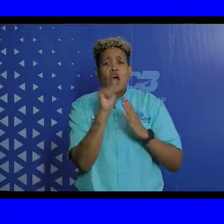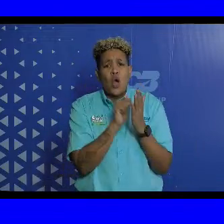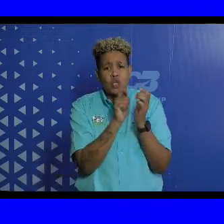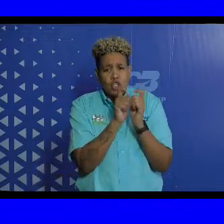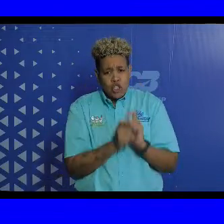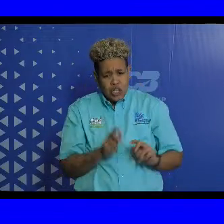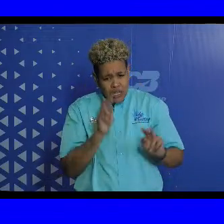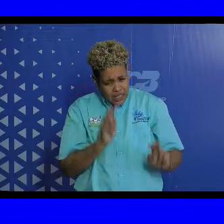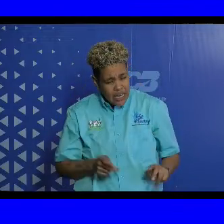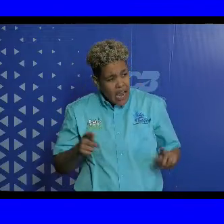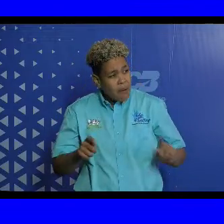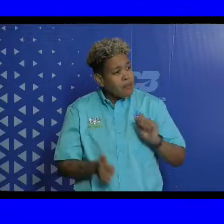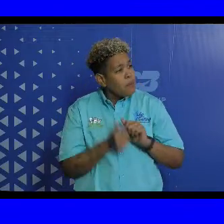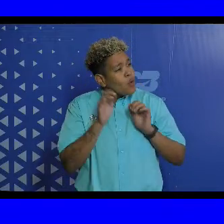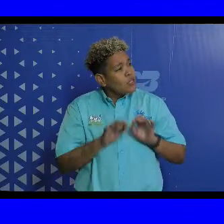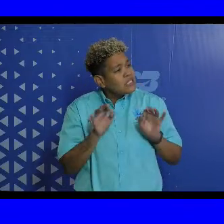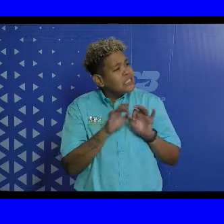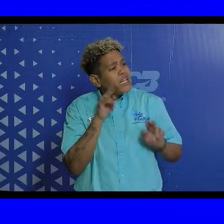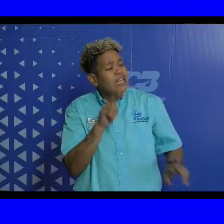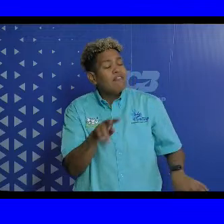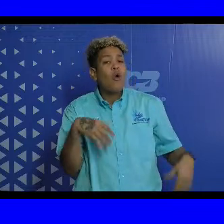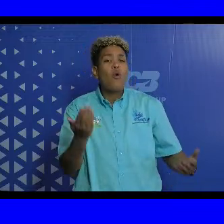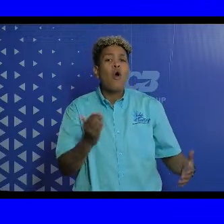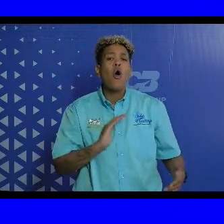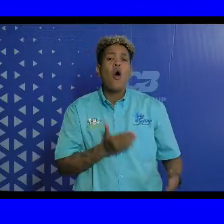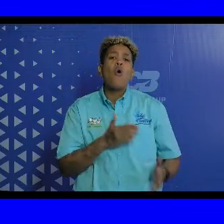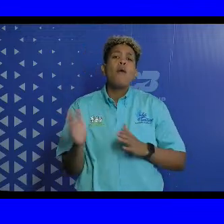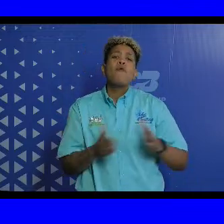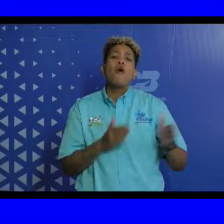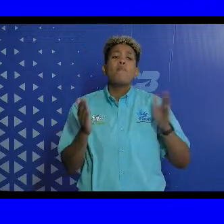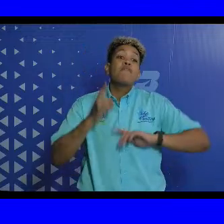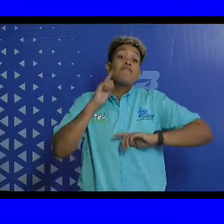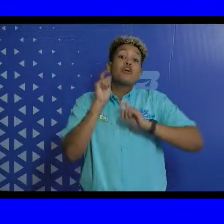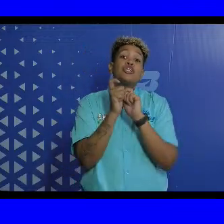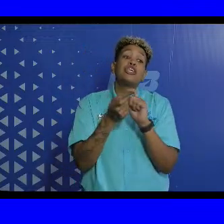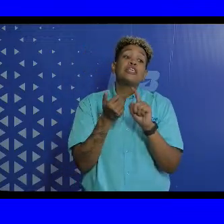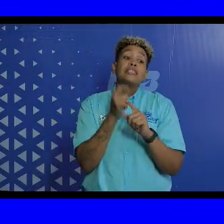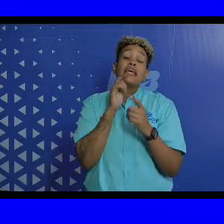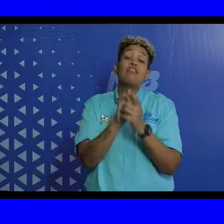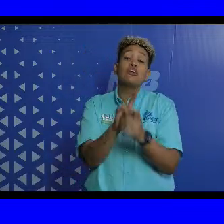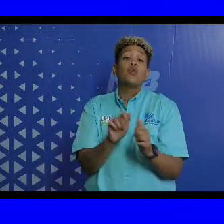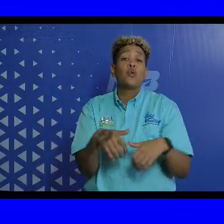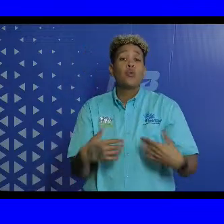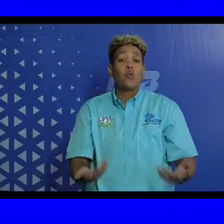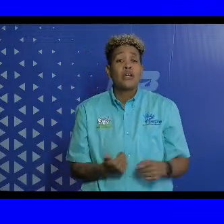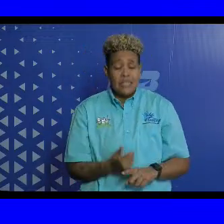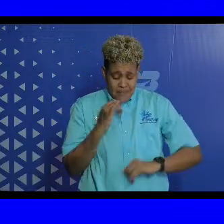changes. The most significant has been our preparation for the changes associated with